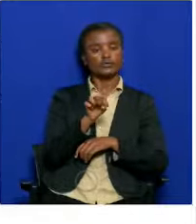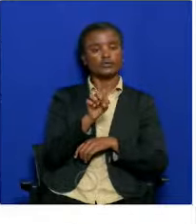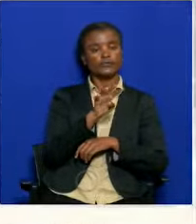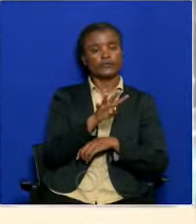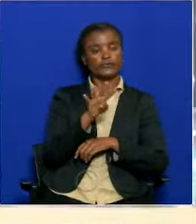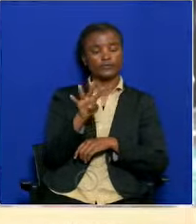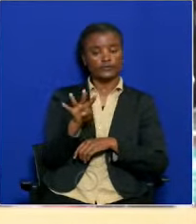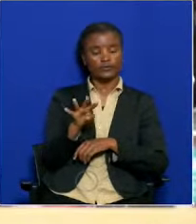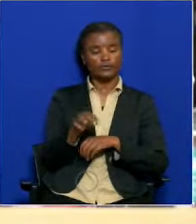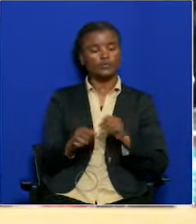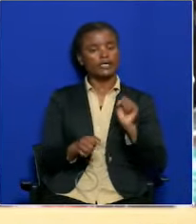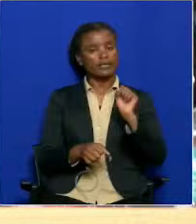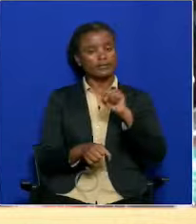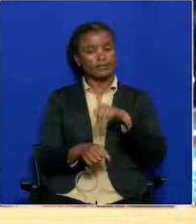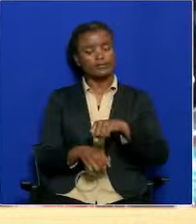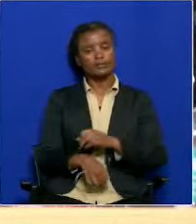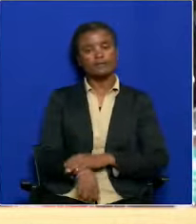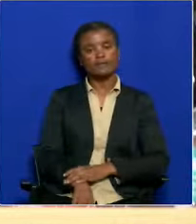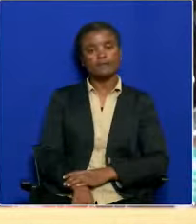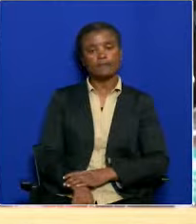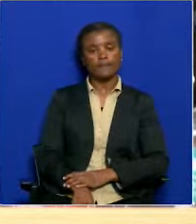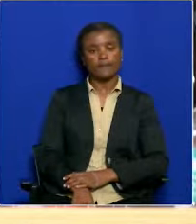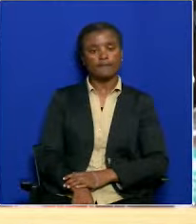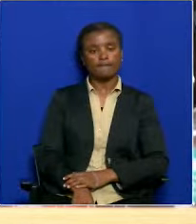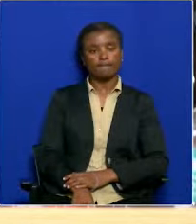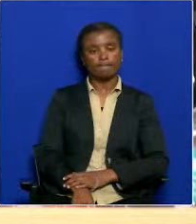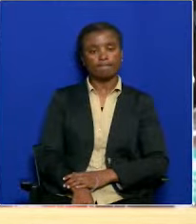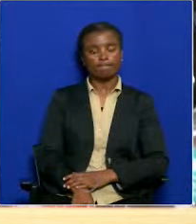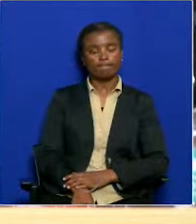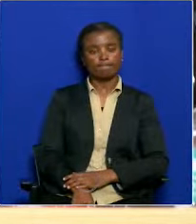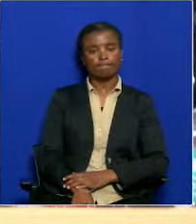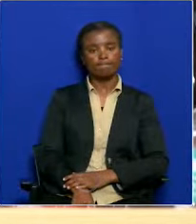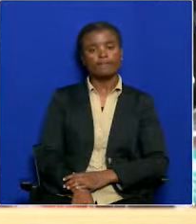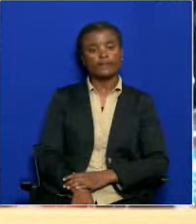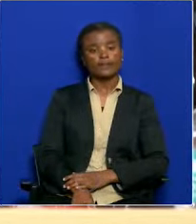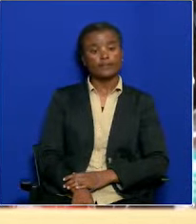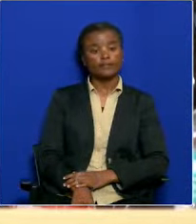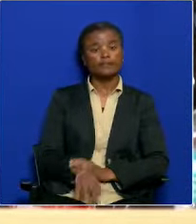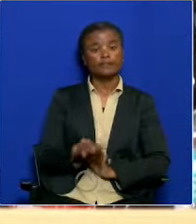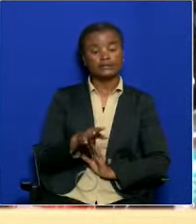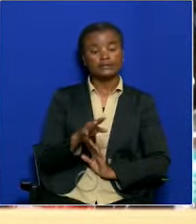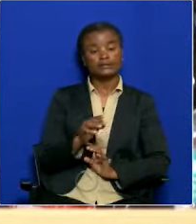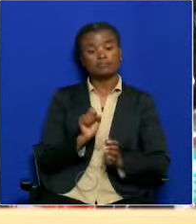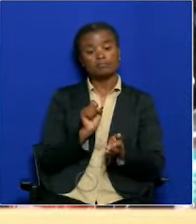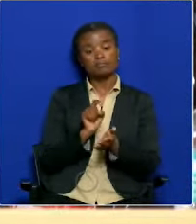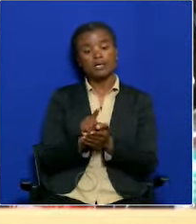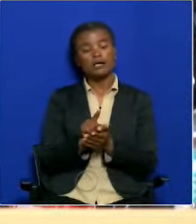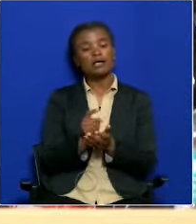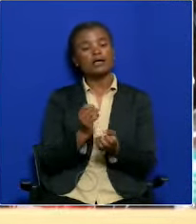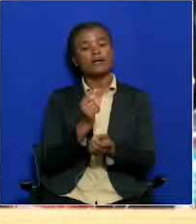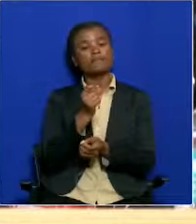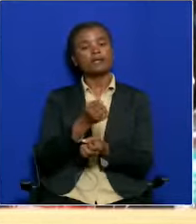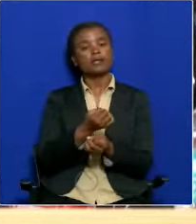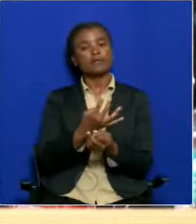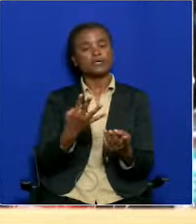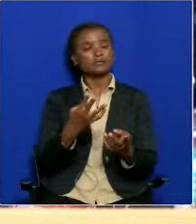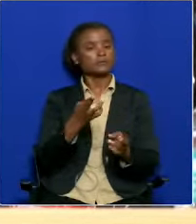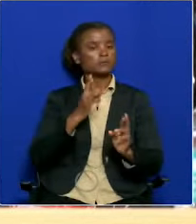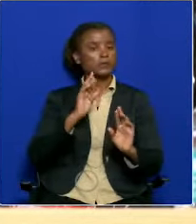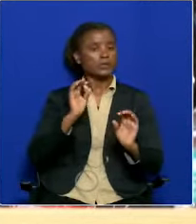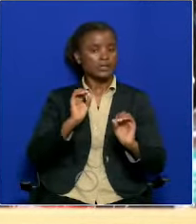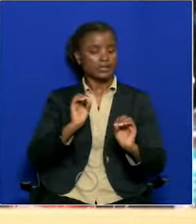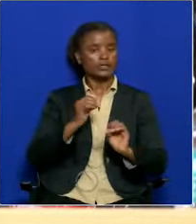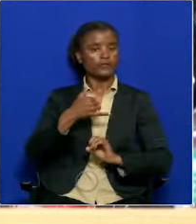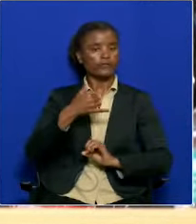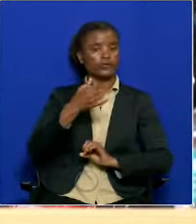When I guess you don't get a response about what is the amount paid. General, let's start here.